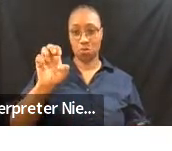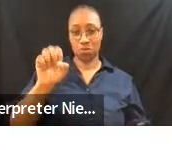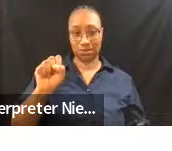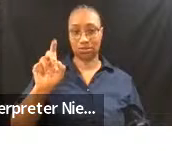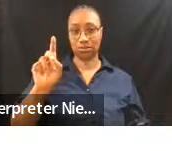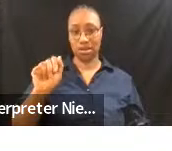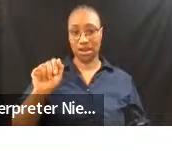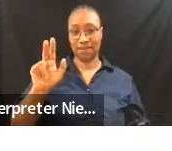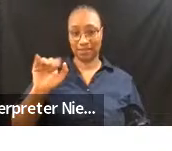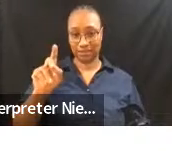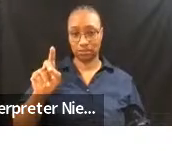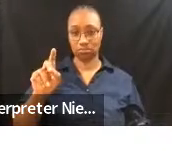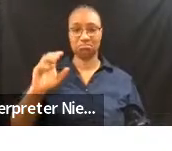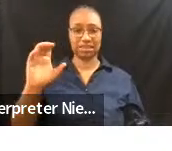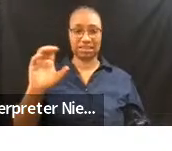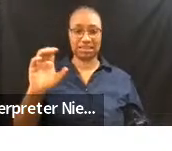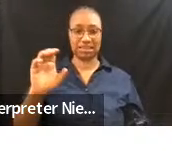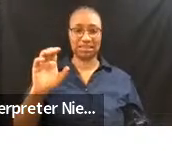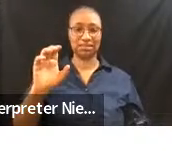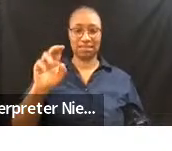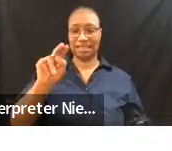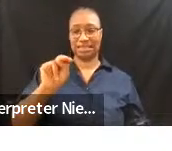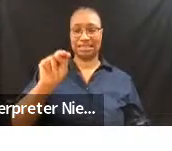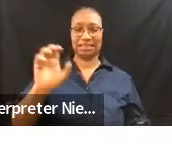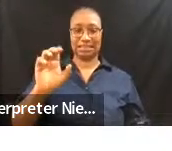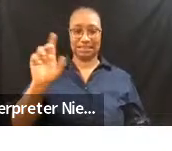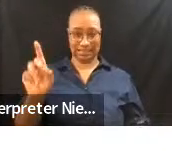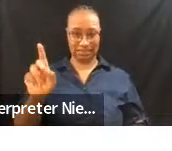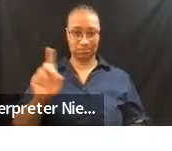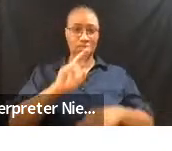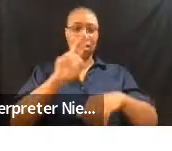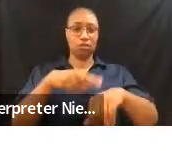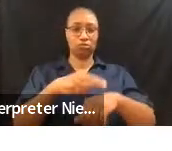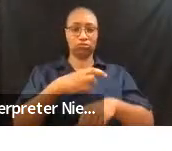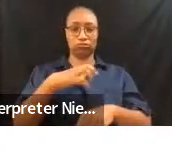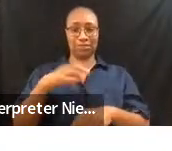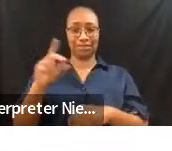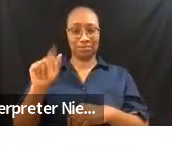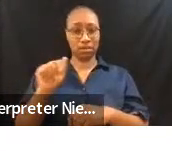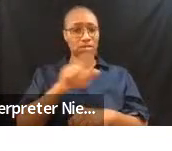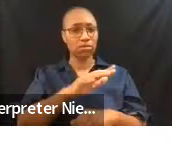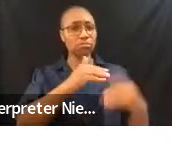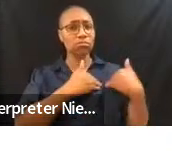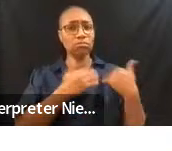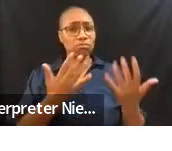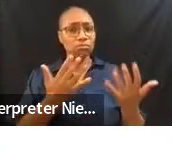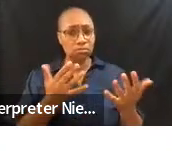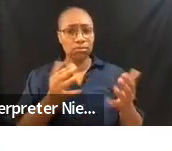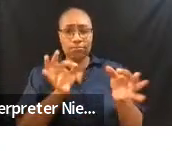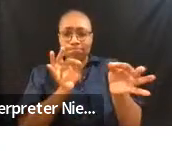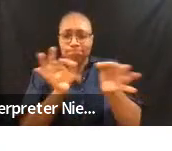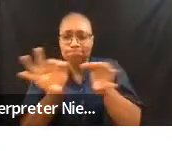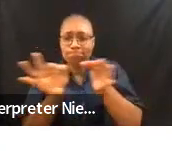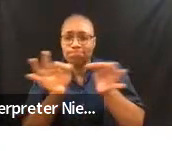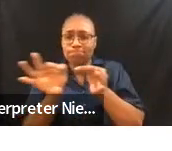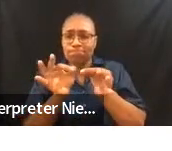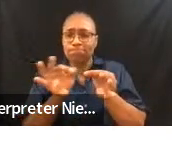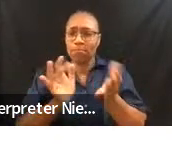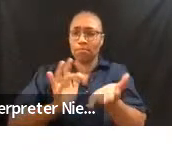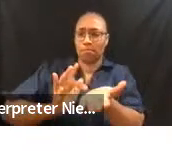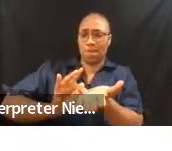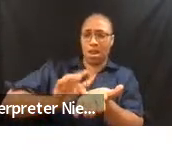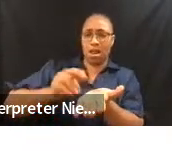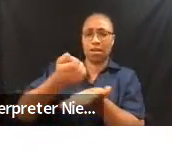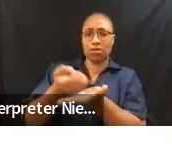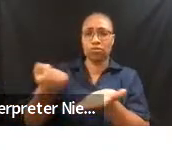give us a report on the status of enforceable standards for accessible medical equipment. She will be followed by